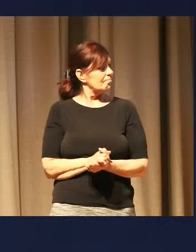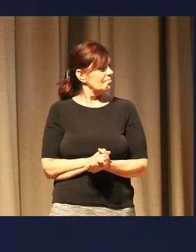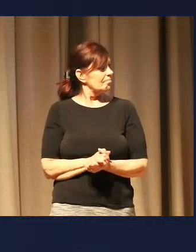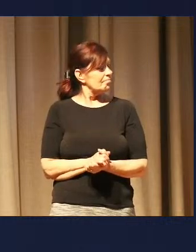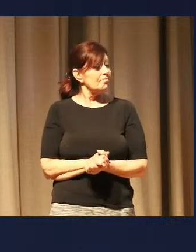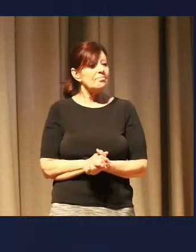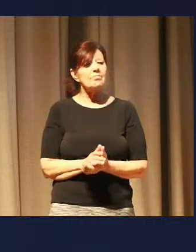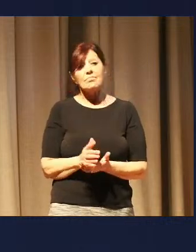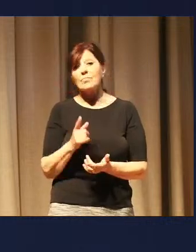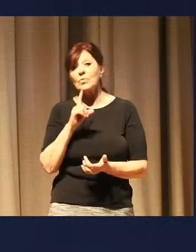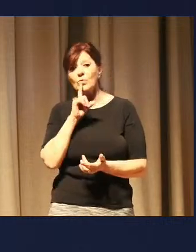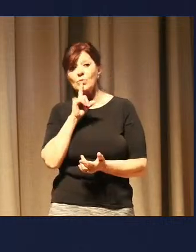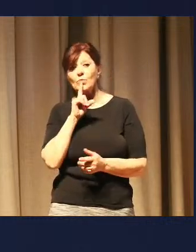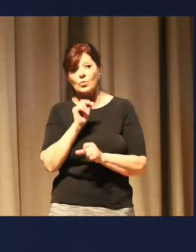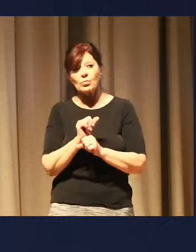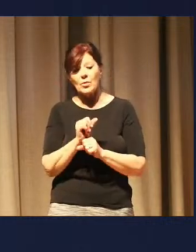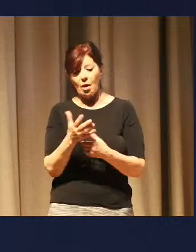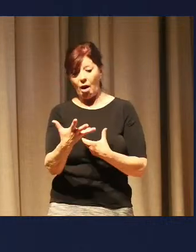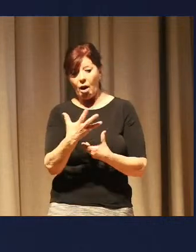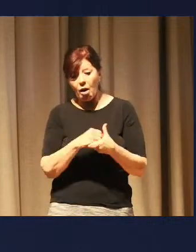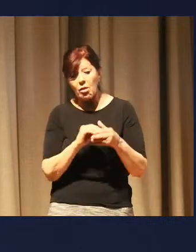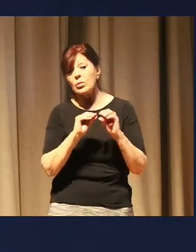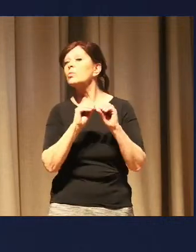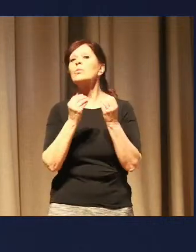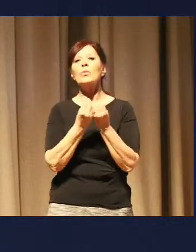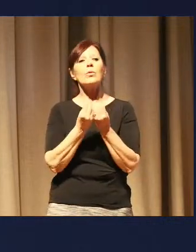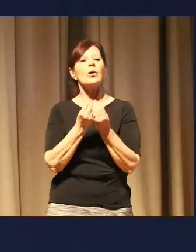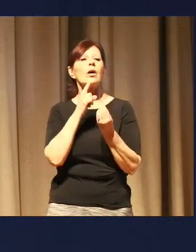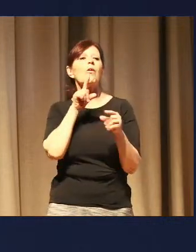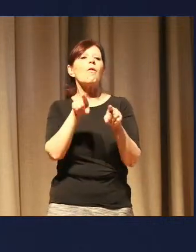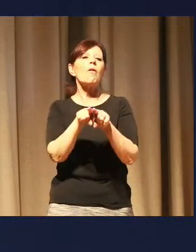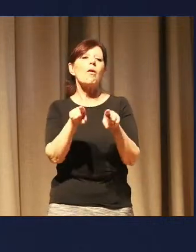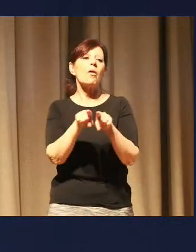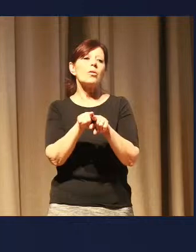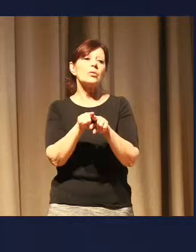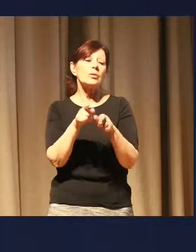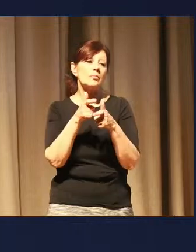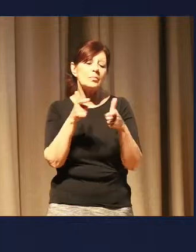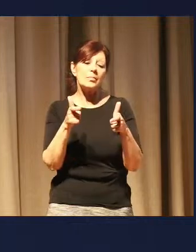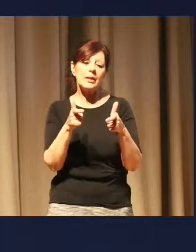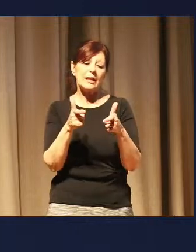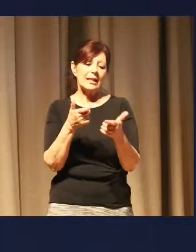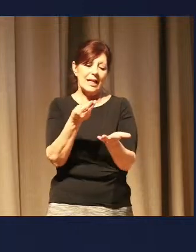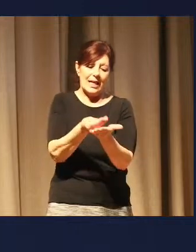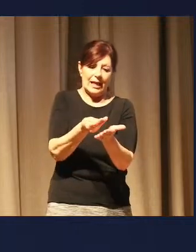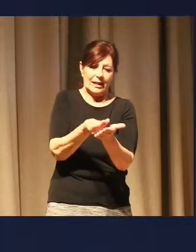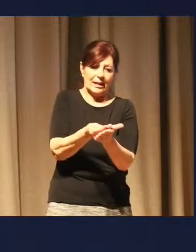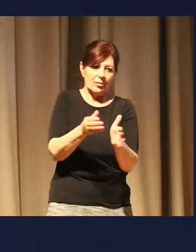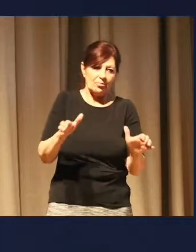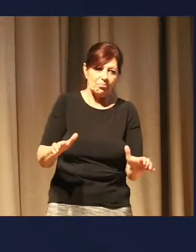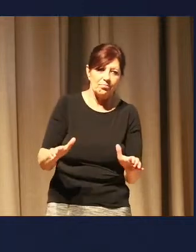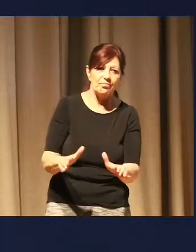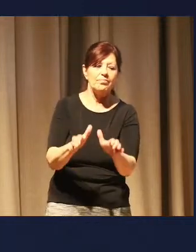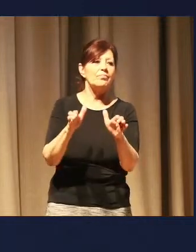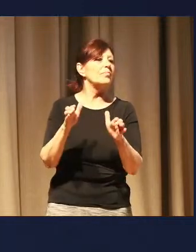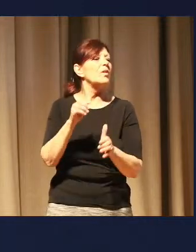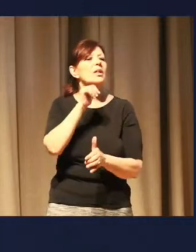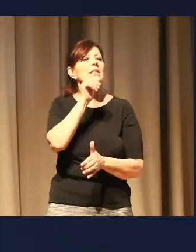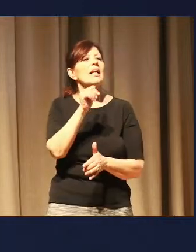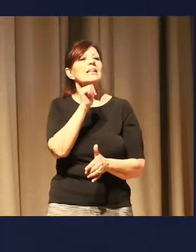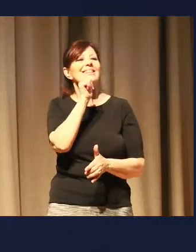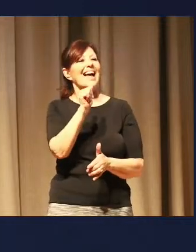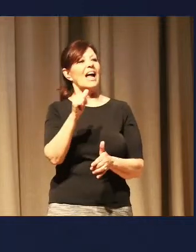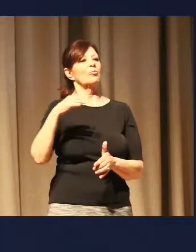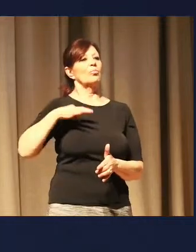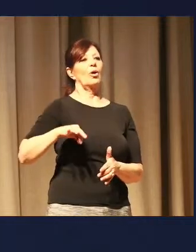The fact of the matter is that cultural organizations are also major economic drivers. We are not just